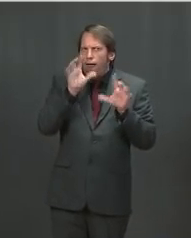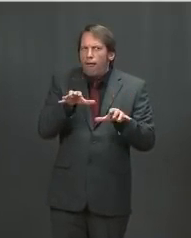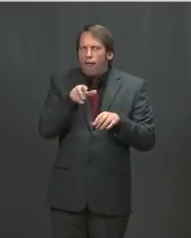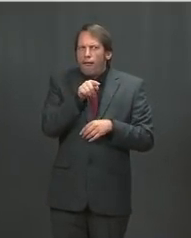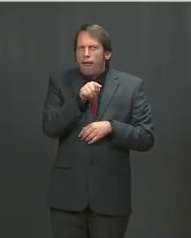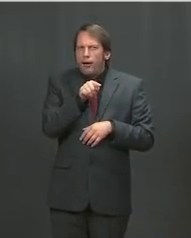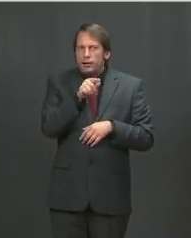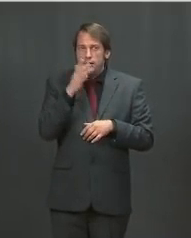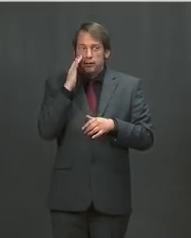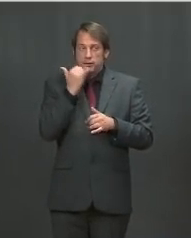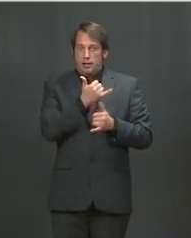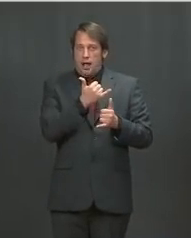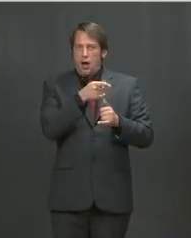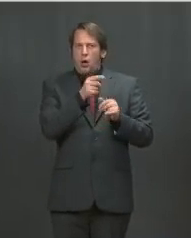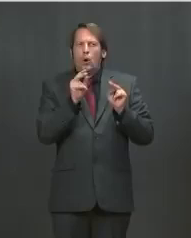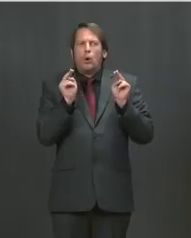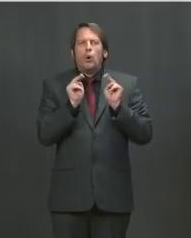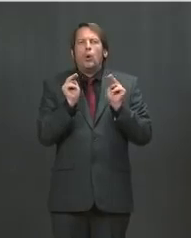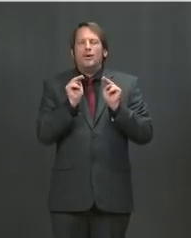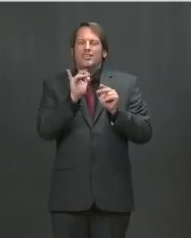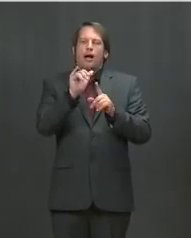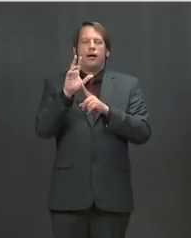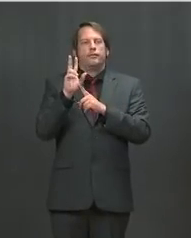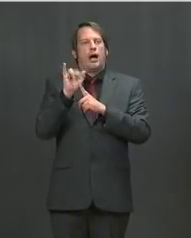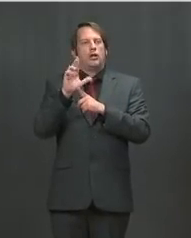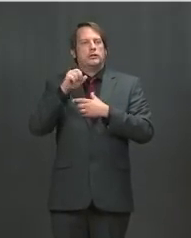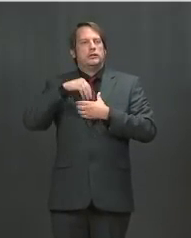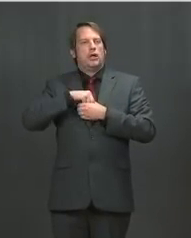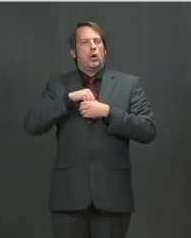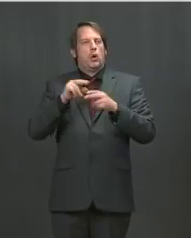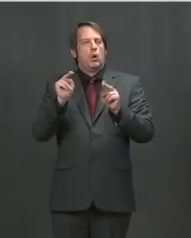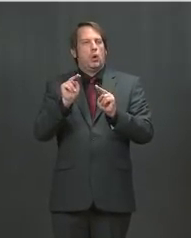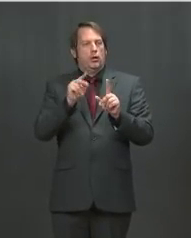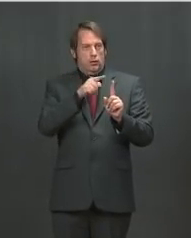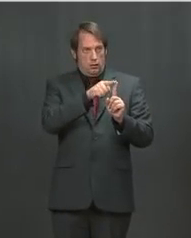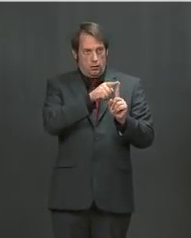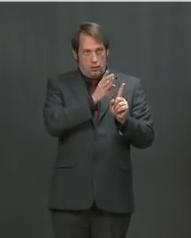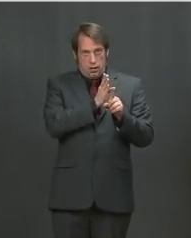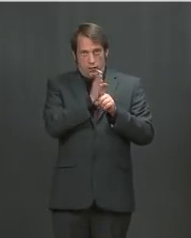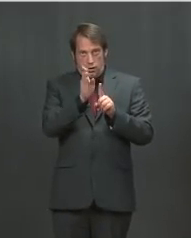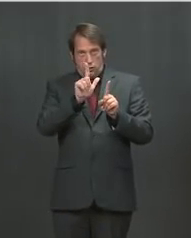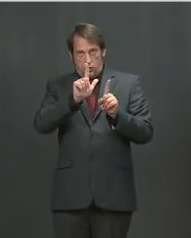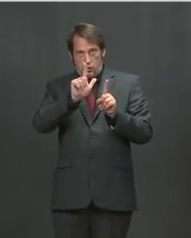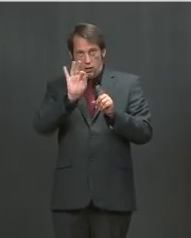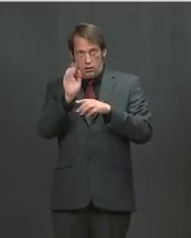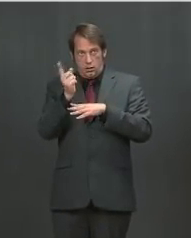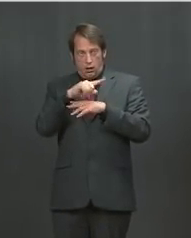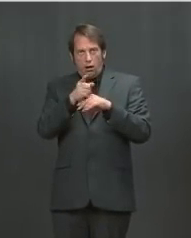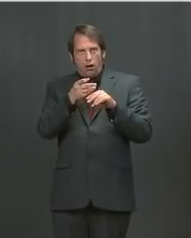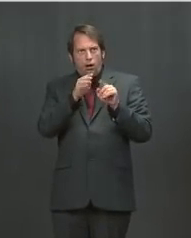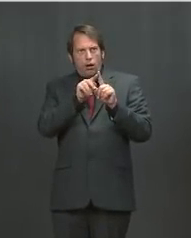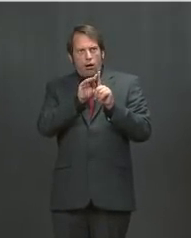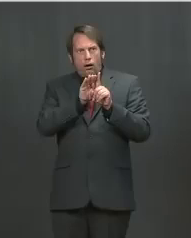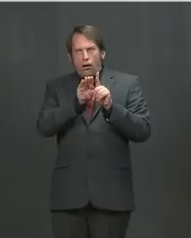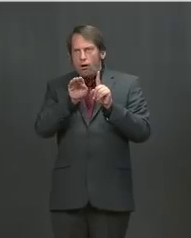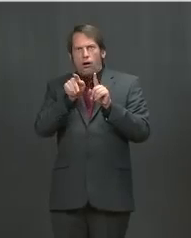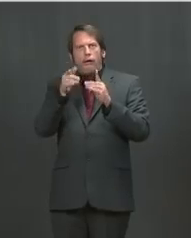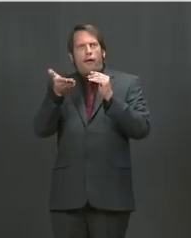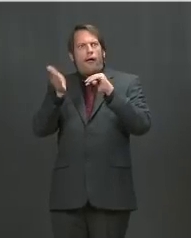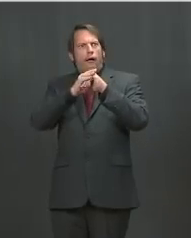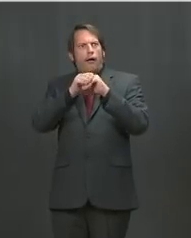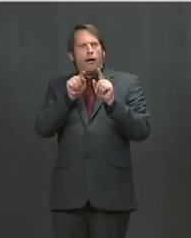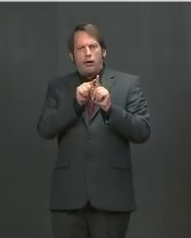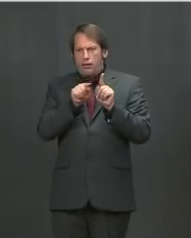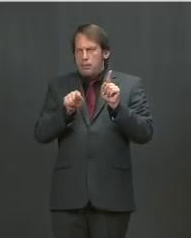look at day 29, where you get the boost. Look at the sharp inflection of the level of